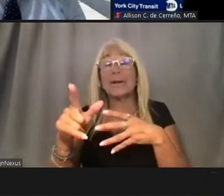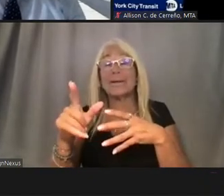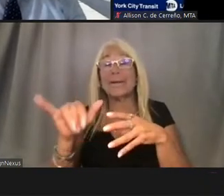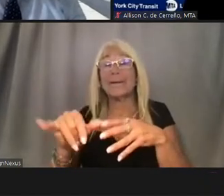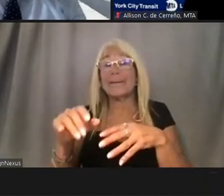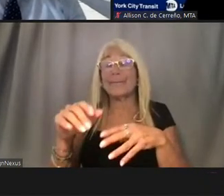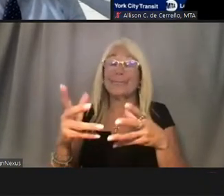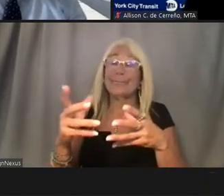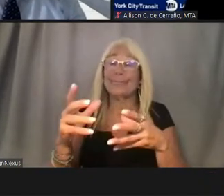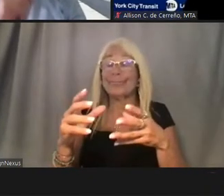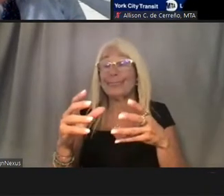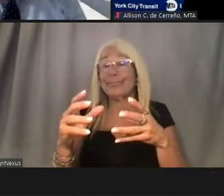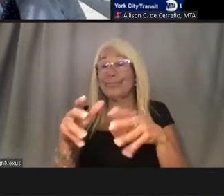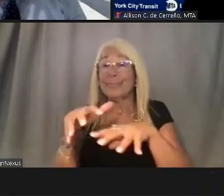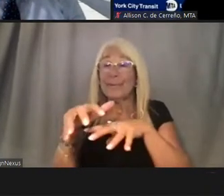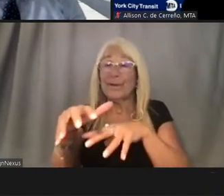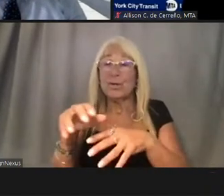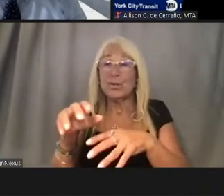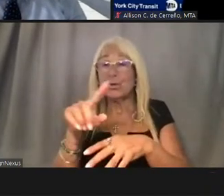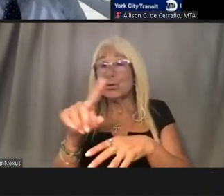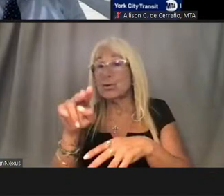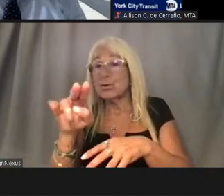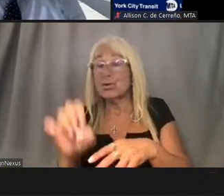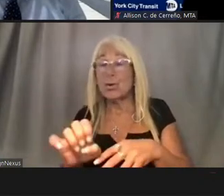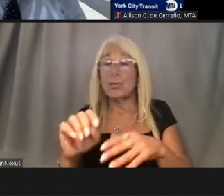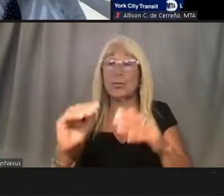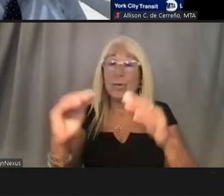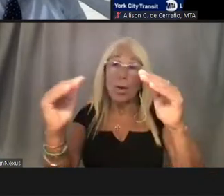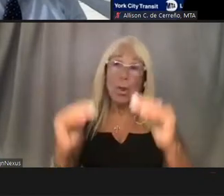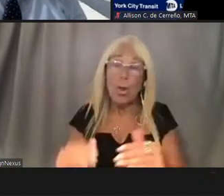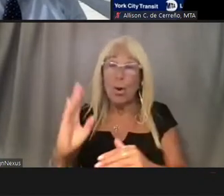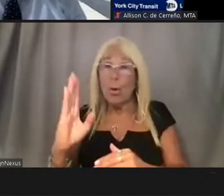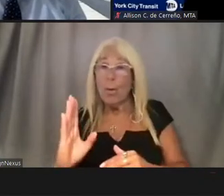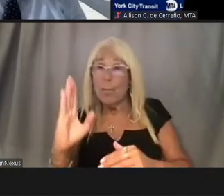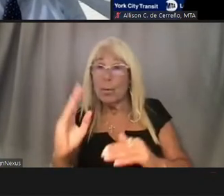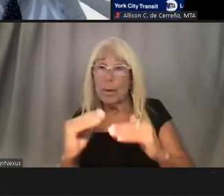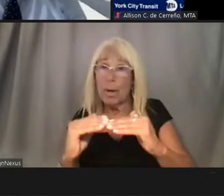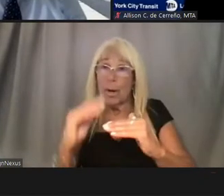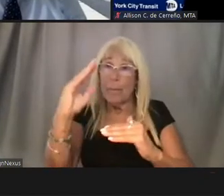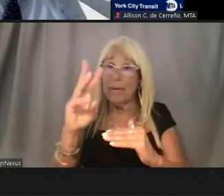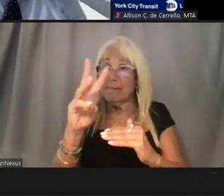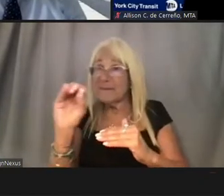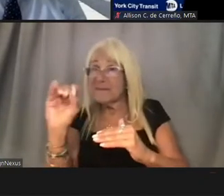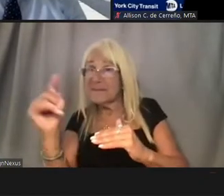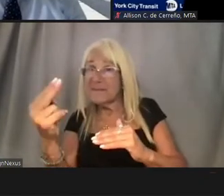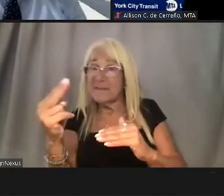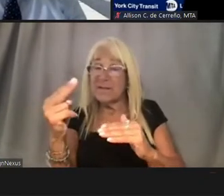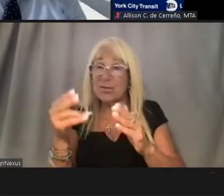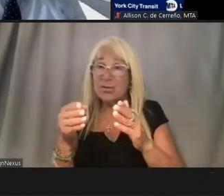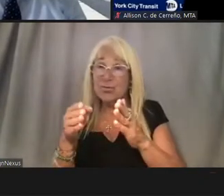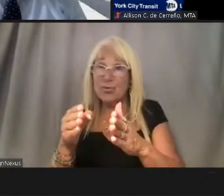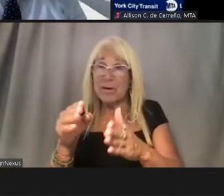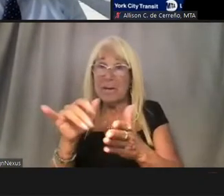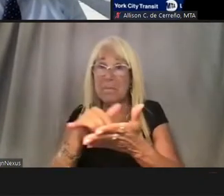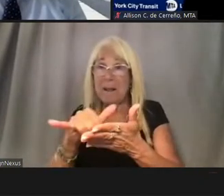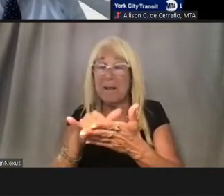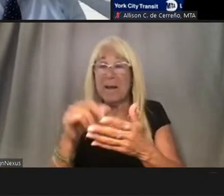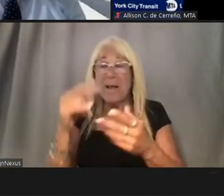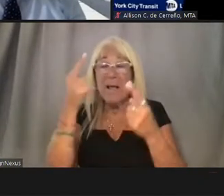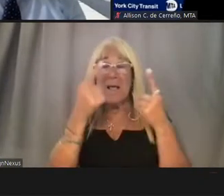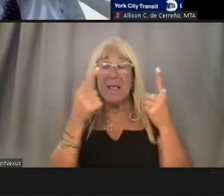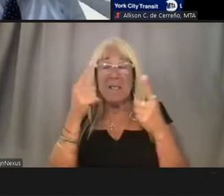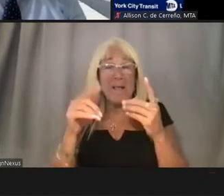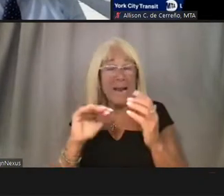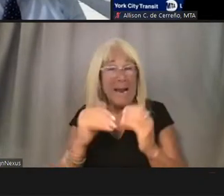people may end up parking in lower in Brooklyn or above 60th Street Manhattan and we really need to think about ways to